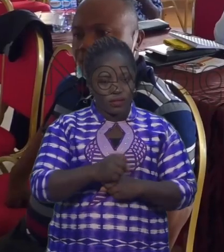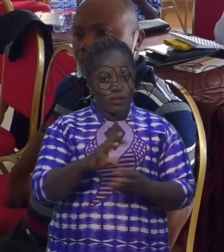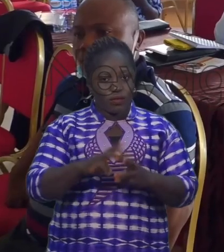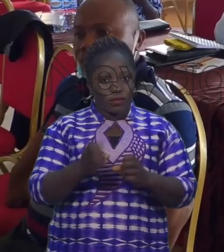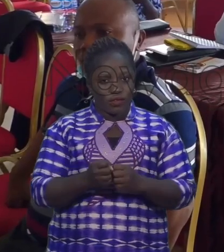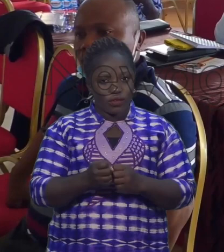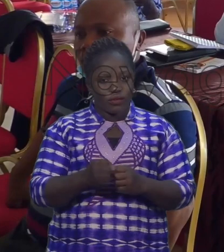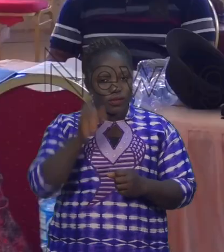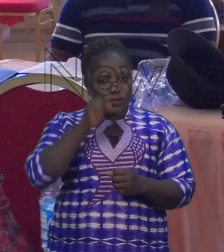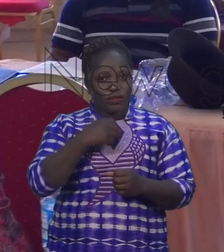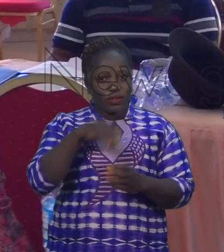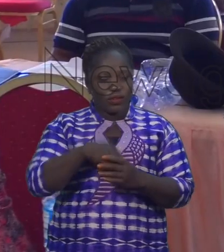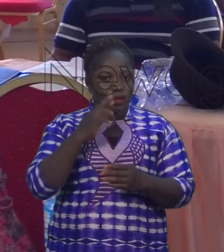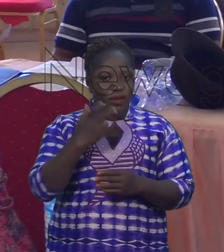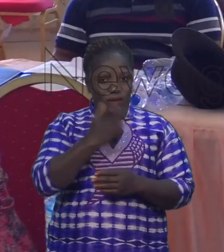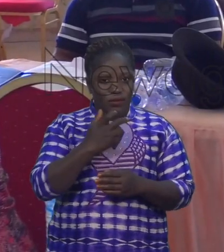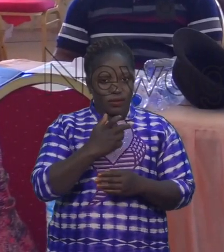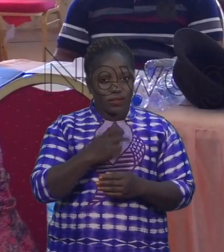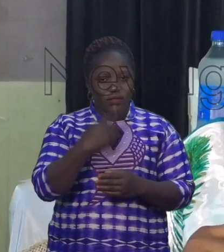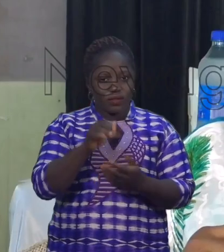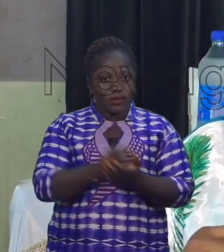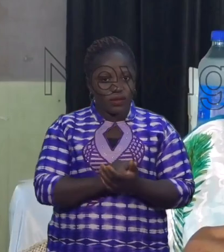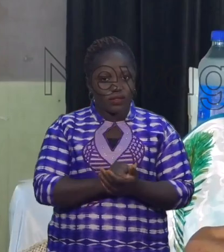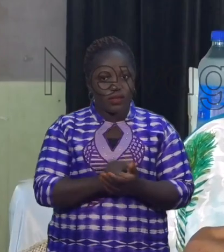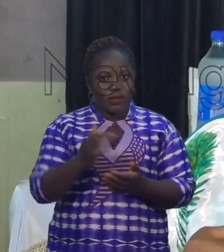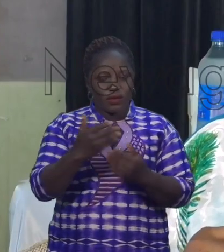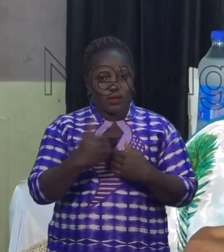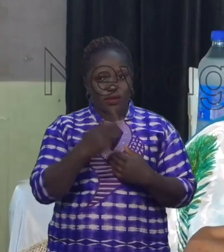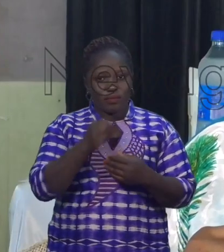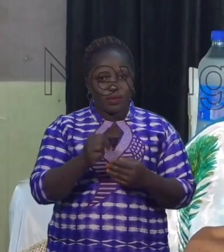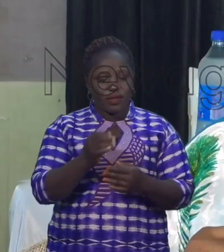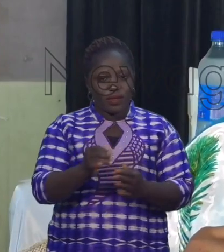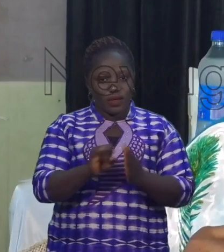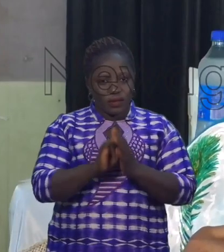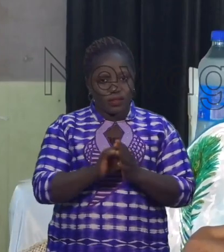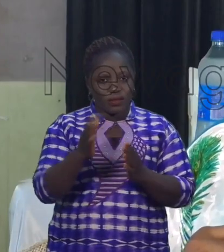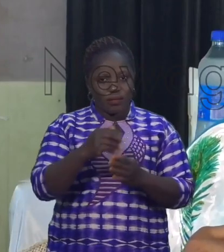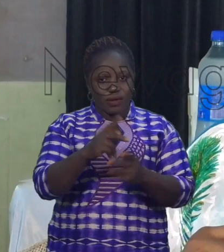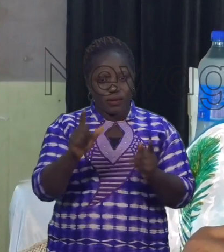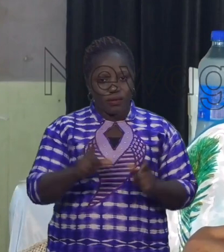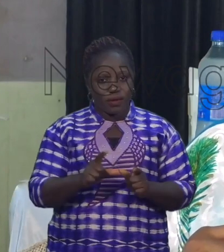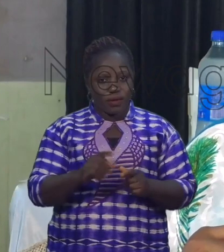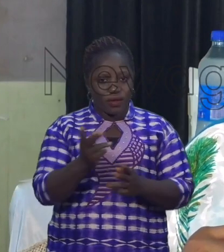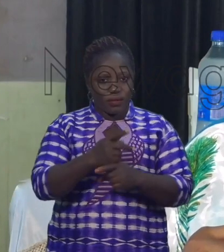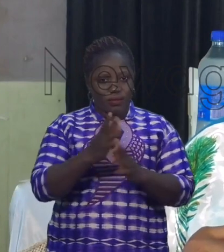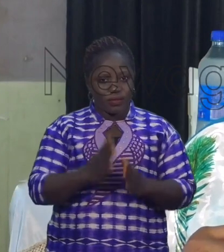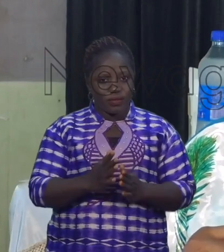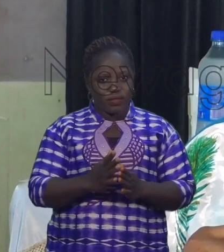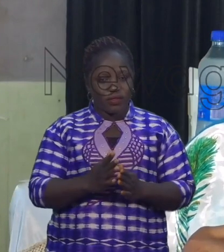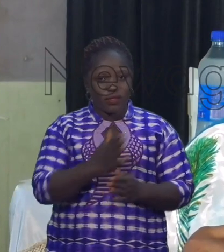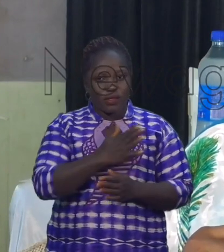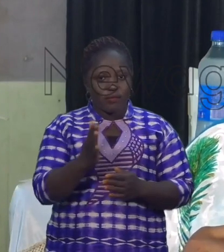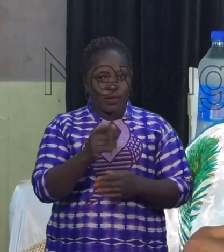In her address, she revealed that an interagency technical working group had been constituted by the federal government to conclude work